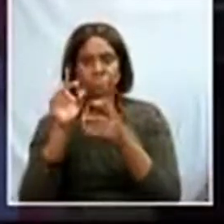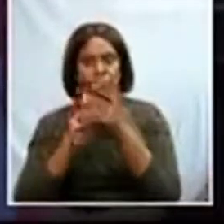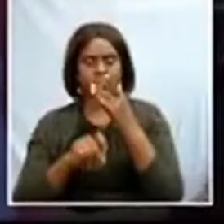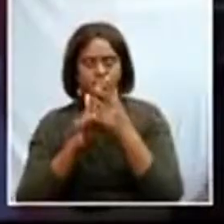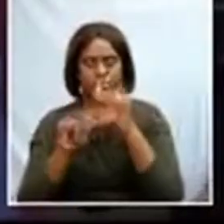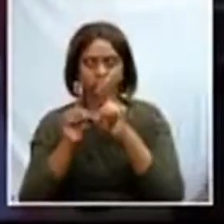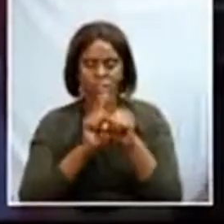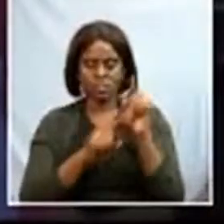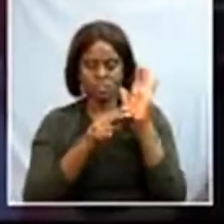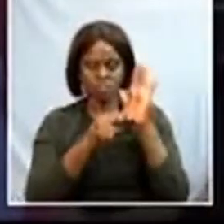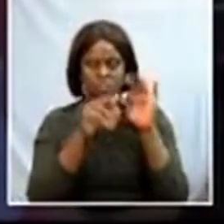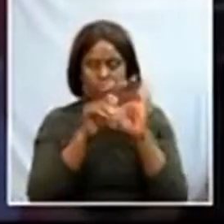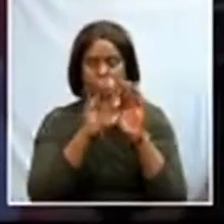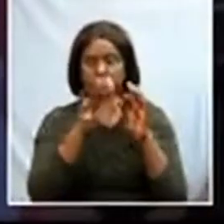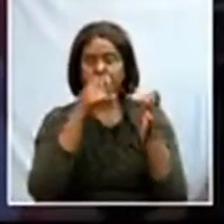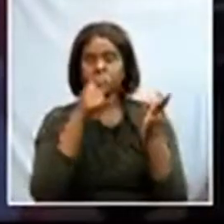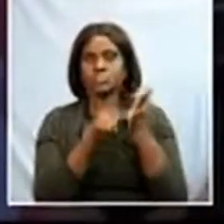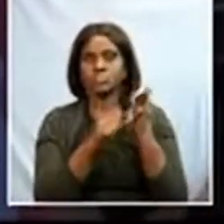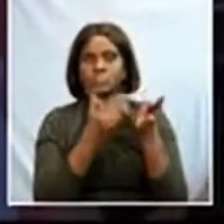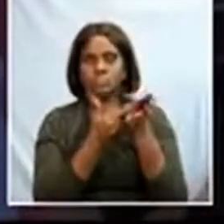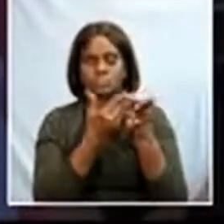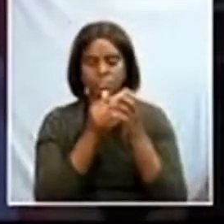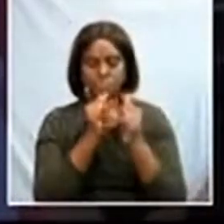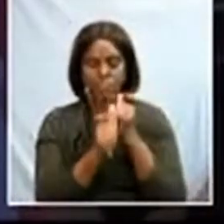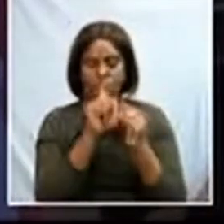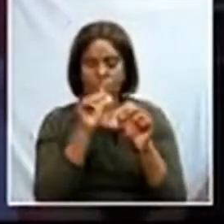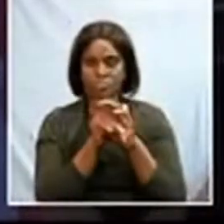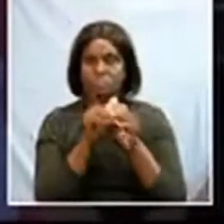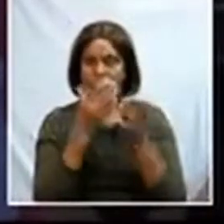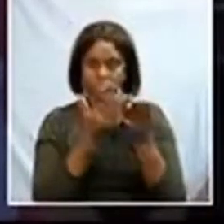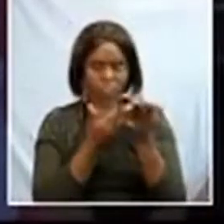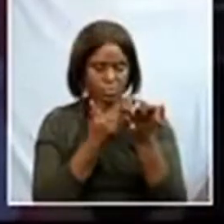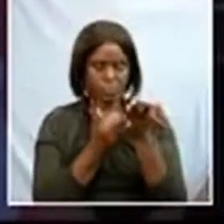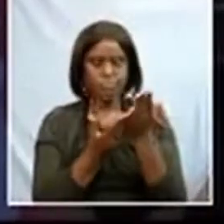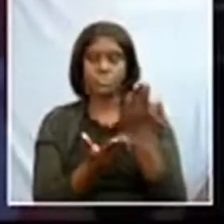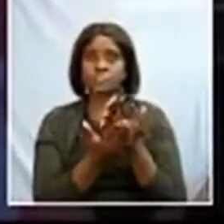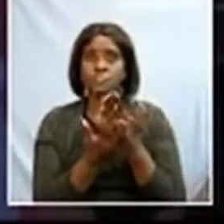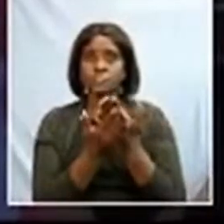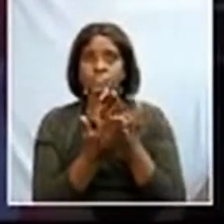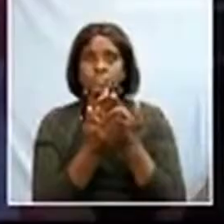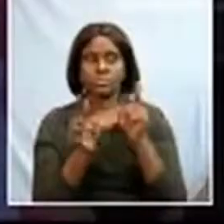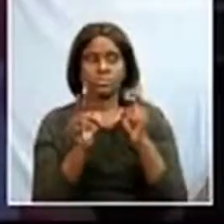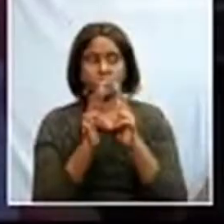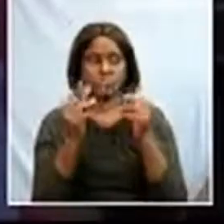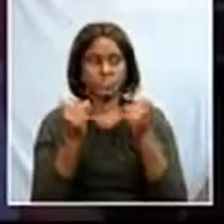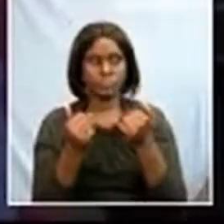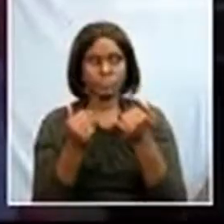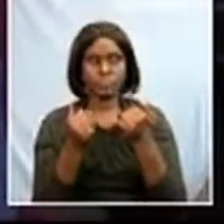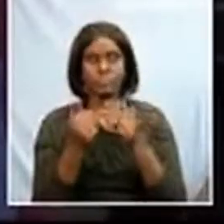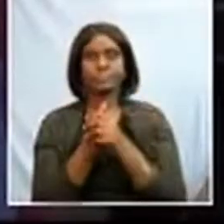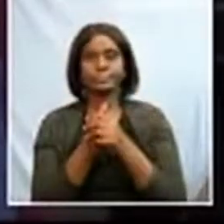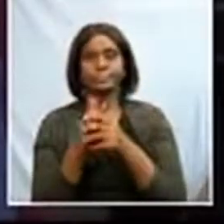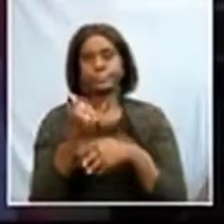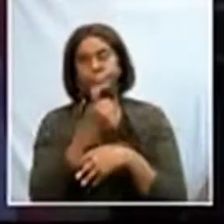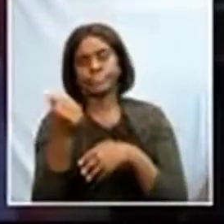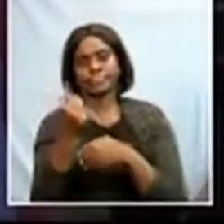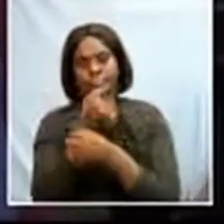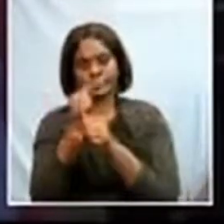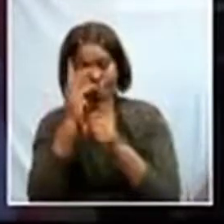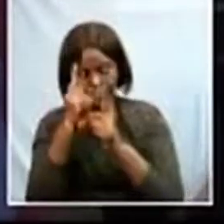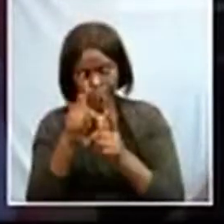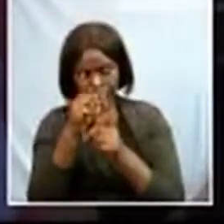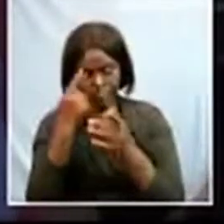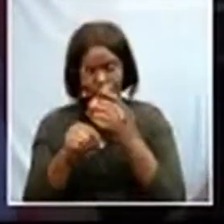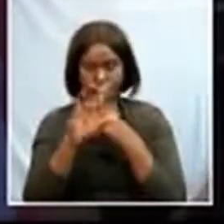that is indicated in that letter, which is in that addendum. And so the other resolution that